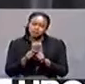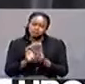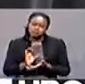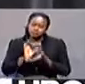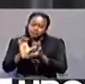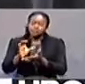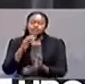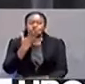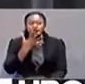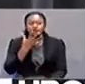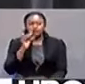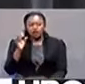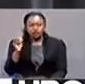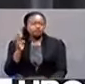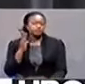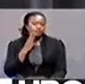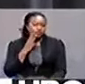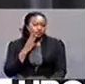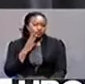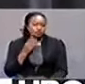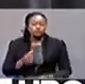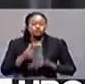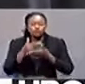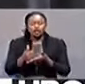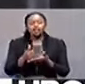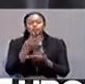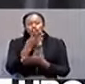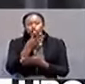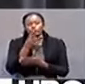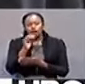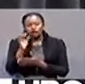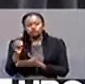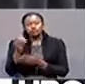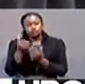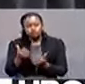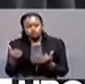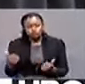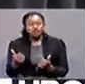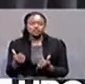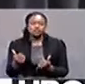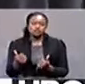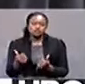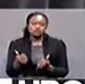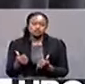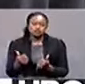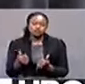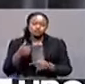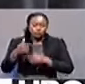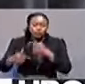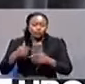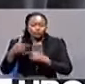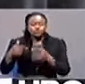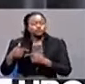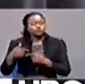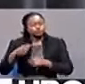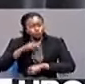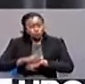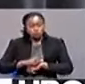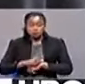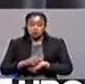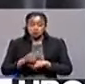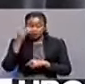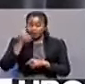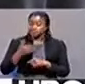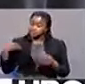500 million to send the 400 children who ought to have gone to school, but because this grace has